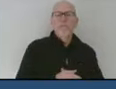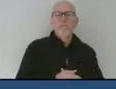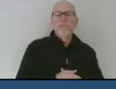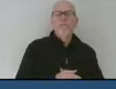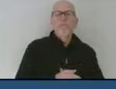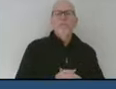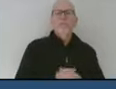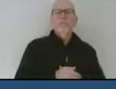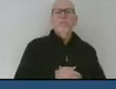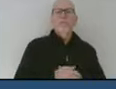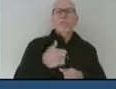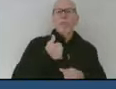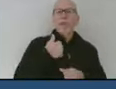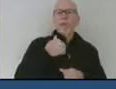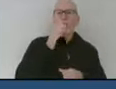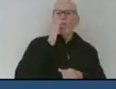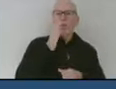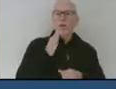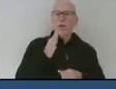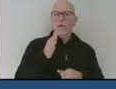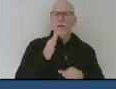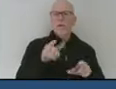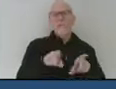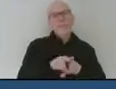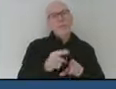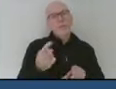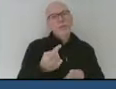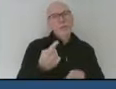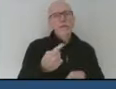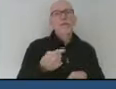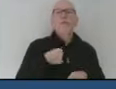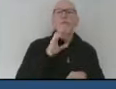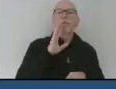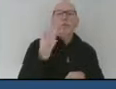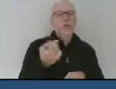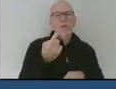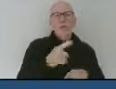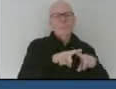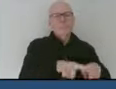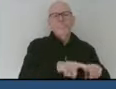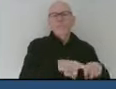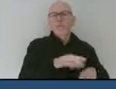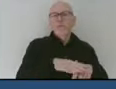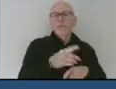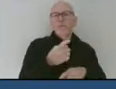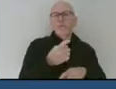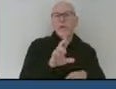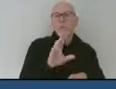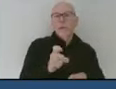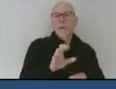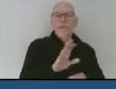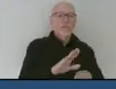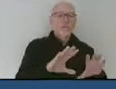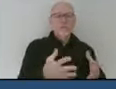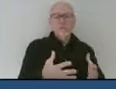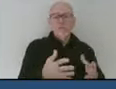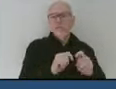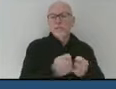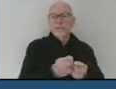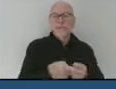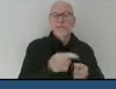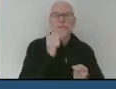I will be, as always, looking at Dr. Box and her team to bring forward on a